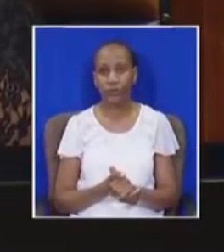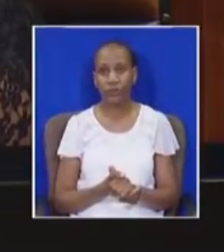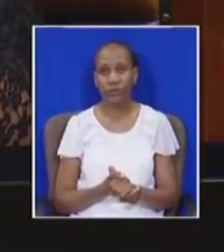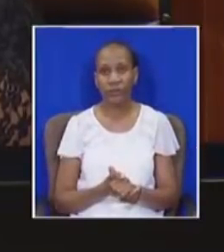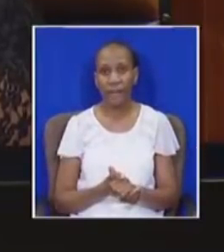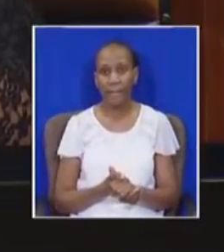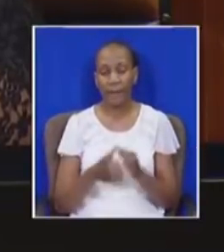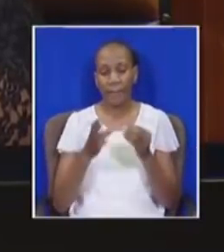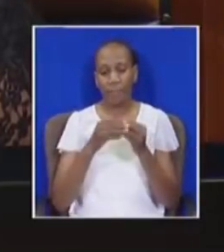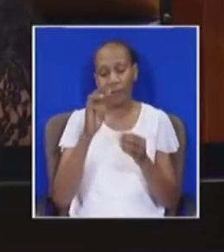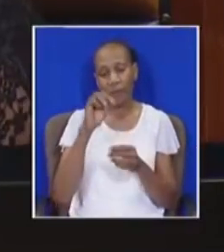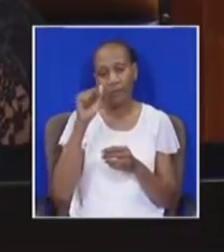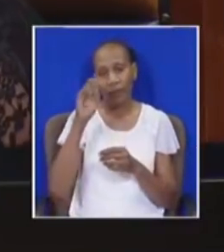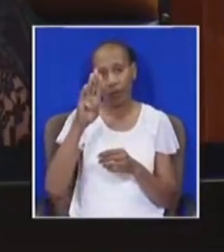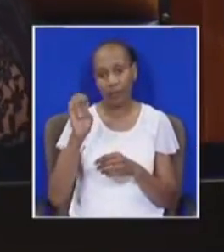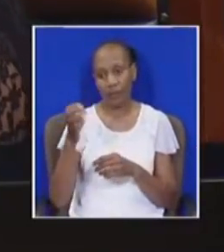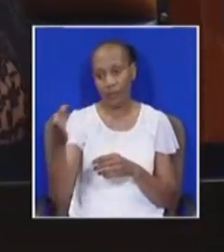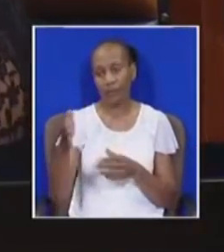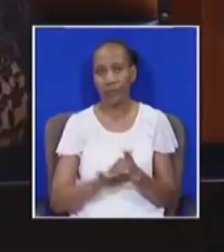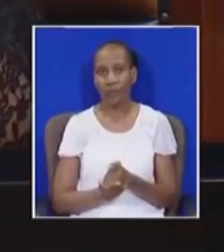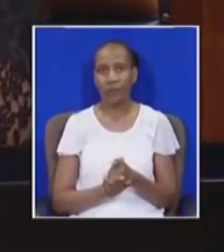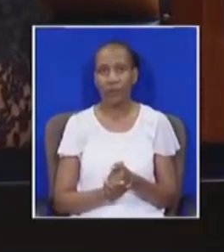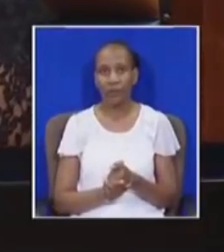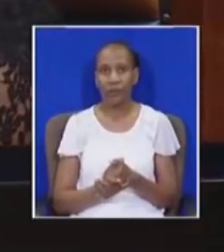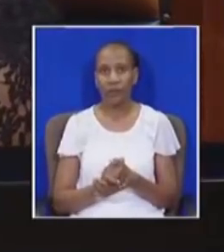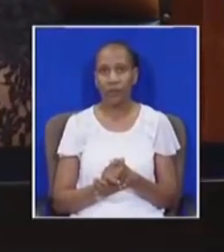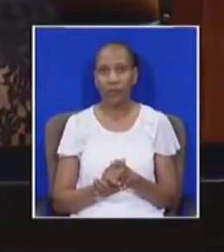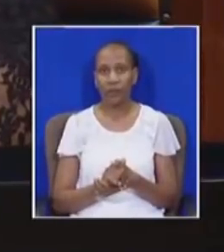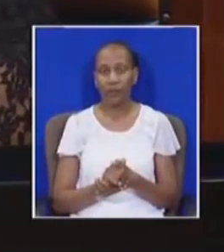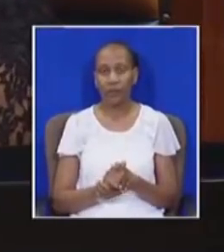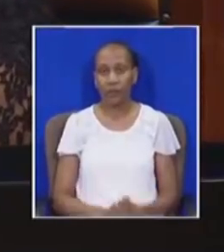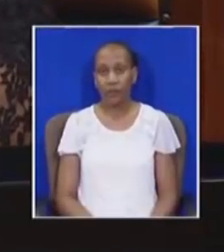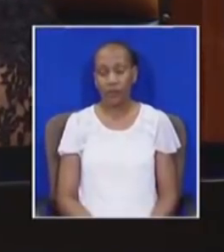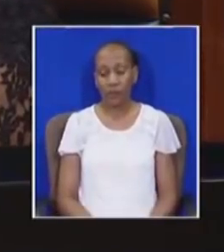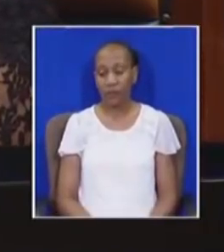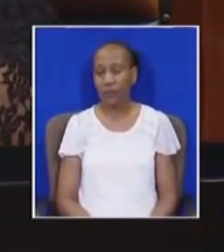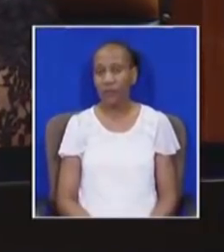Honourable Mabe, what's your point of order? Caucus gone rogue, Mr. Chief Whip.